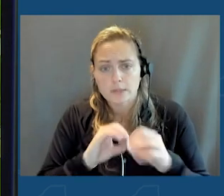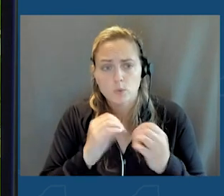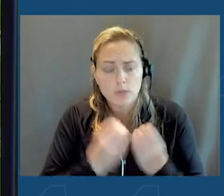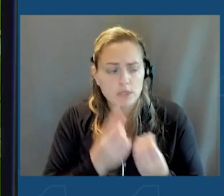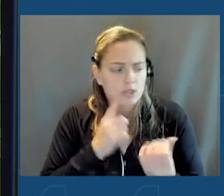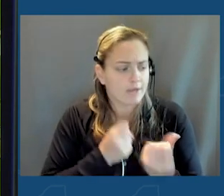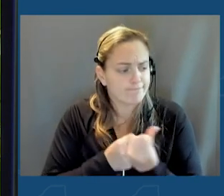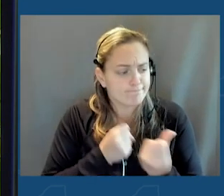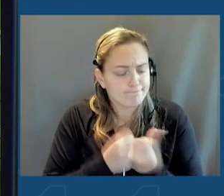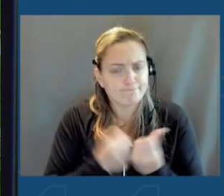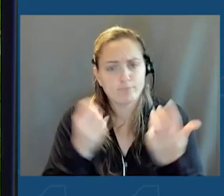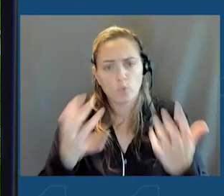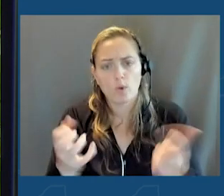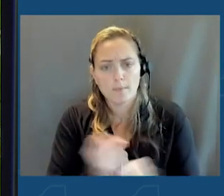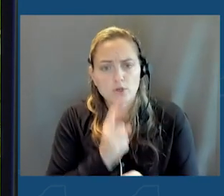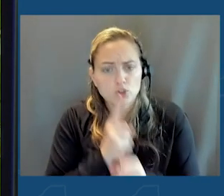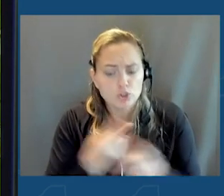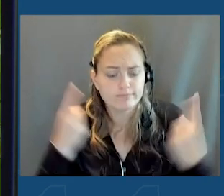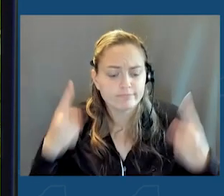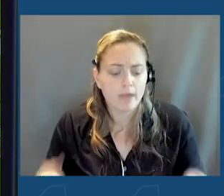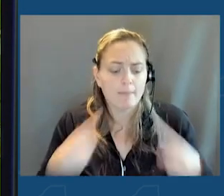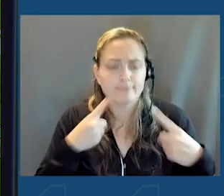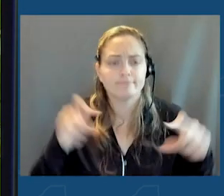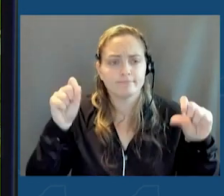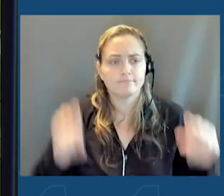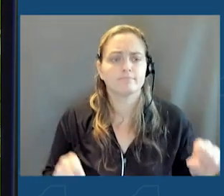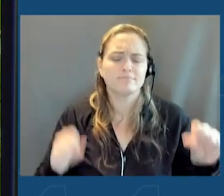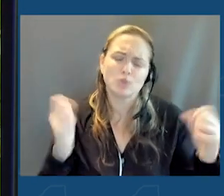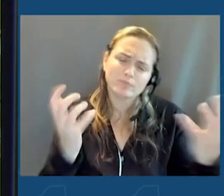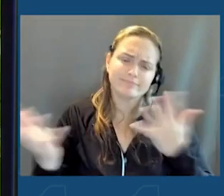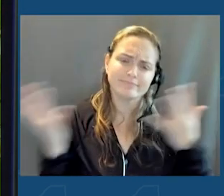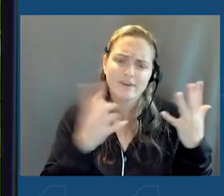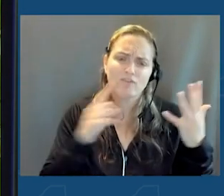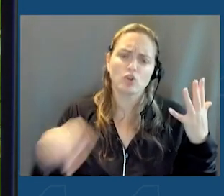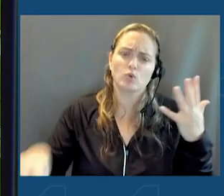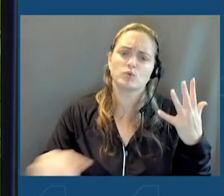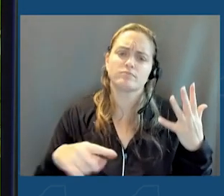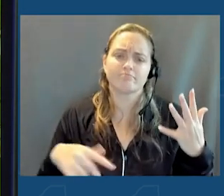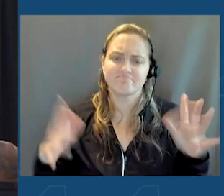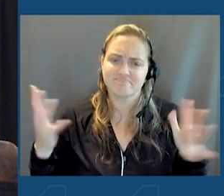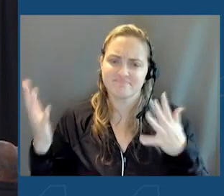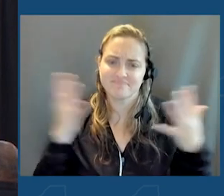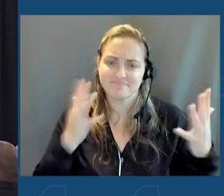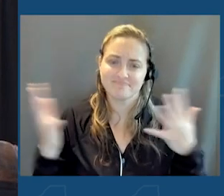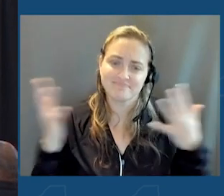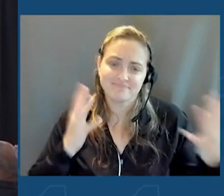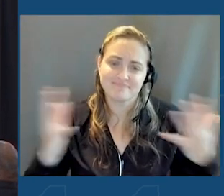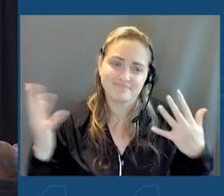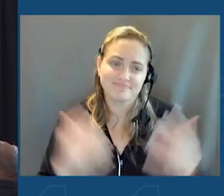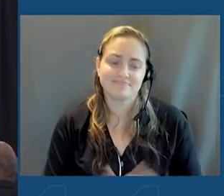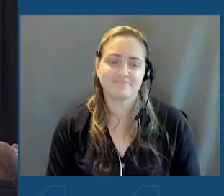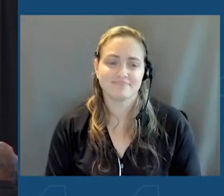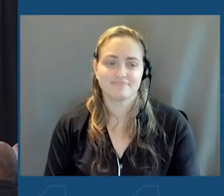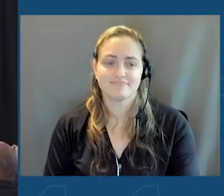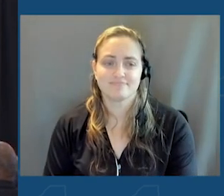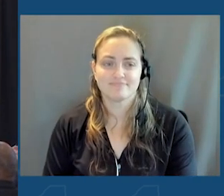advocated and wanted to make this a reality. Please give them a big round of applause for their commitment. Thank you.